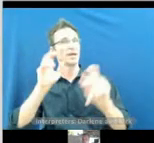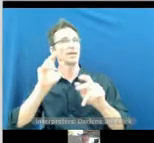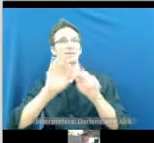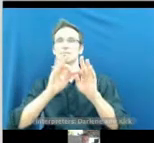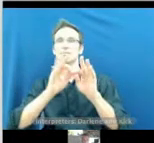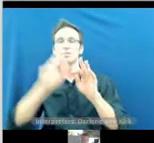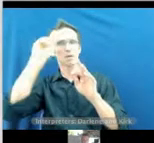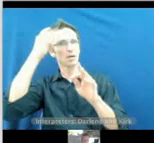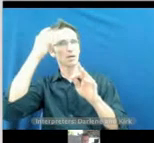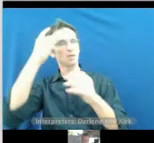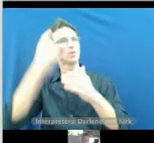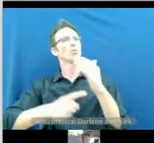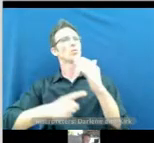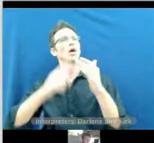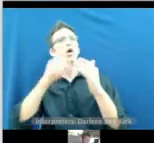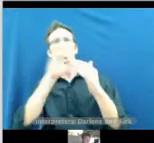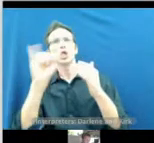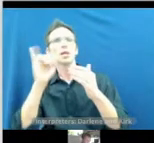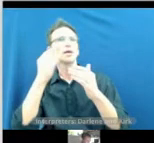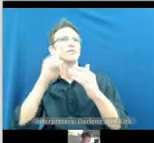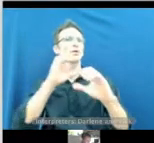for communication support.